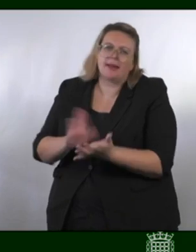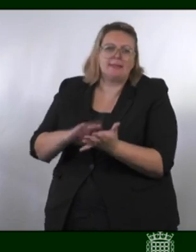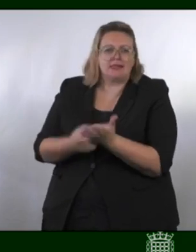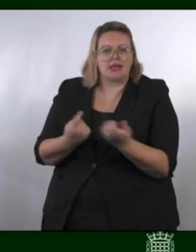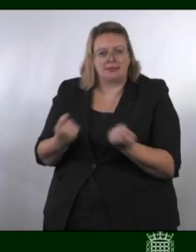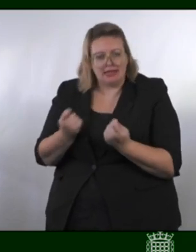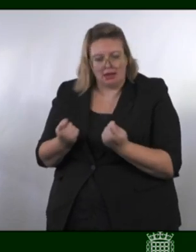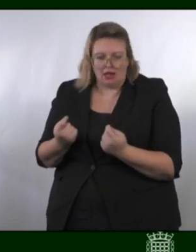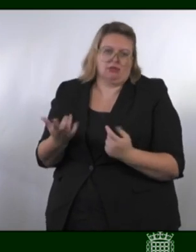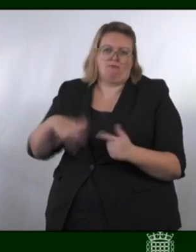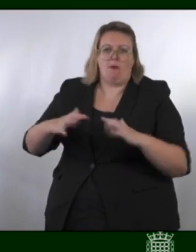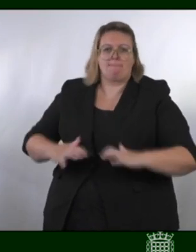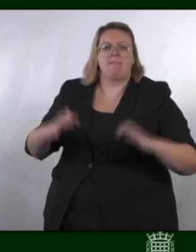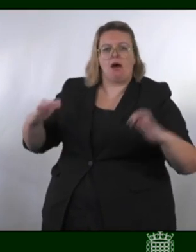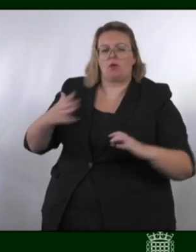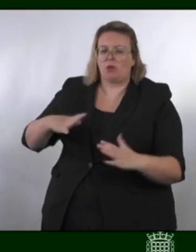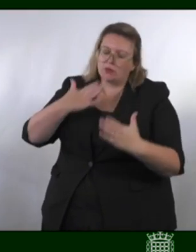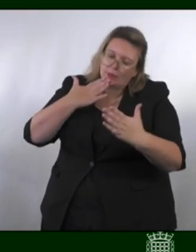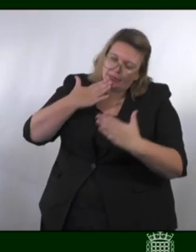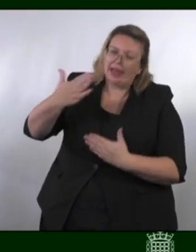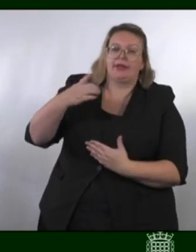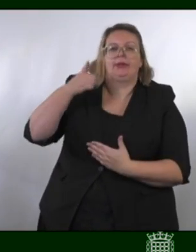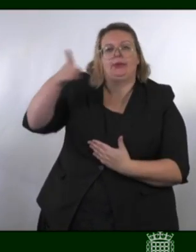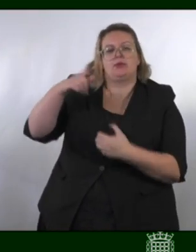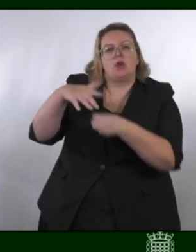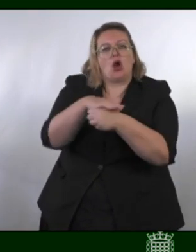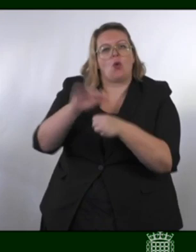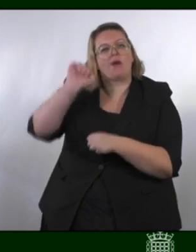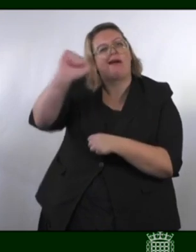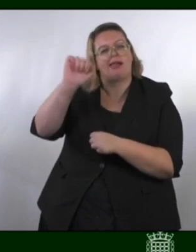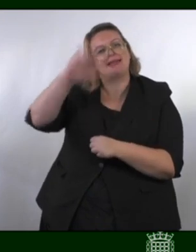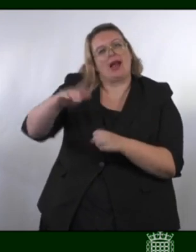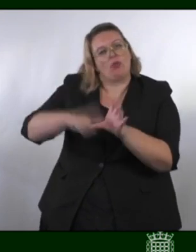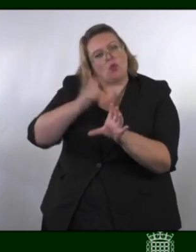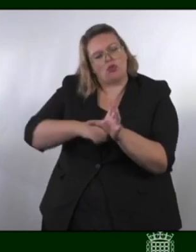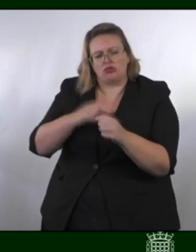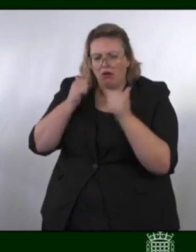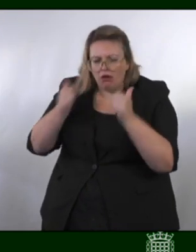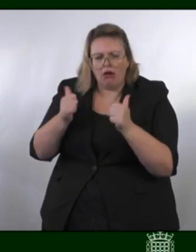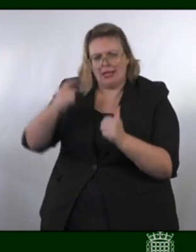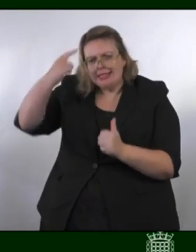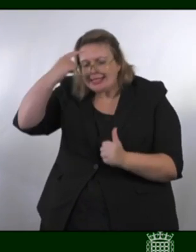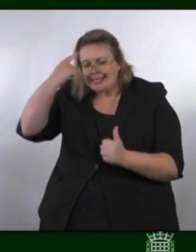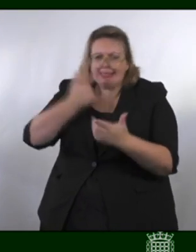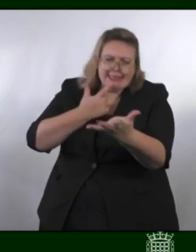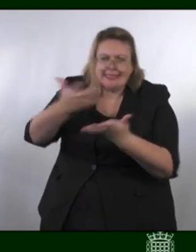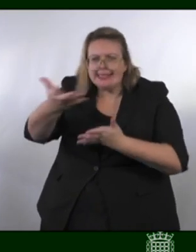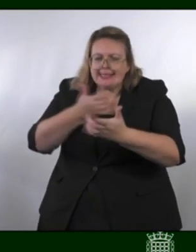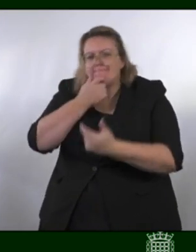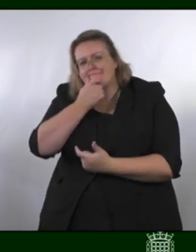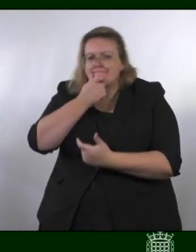dispatch box all the local leaders in South Yorkshire for the collegiate and constructive way in which they have approached